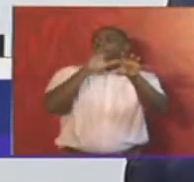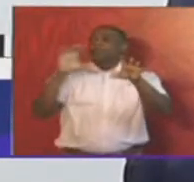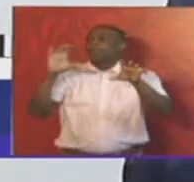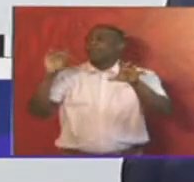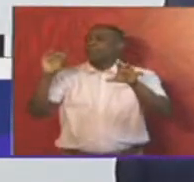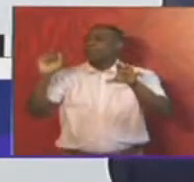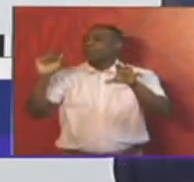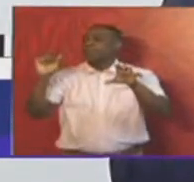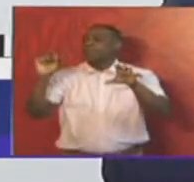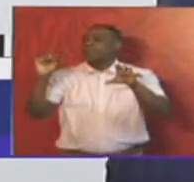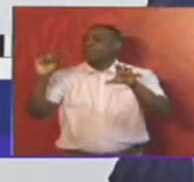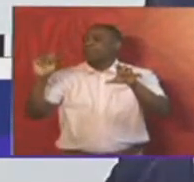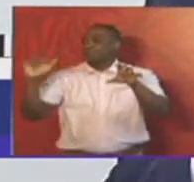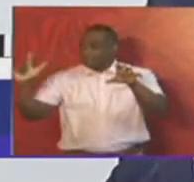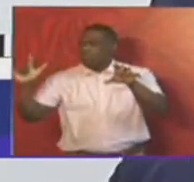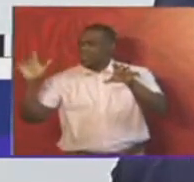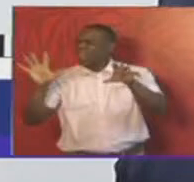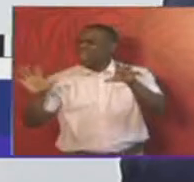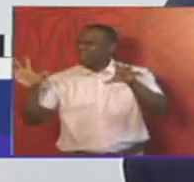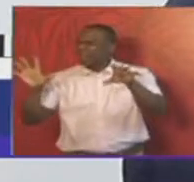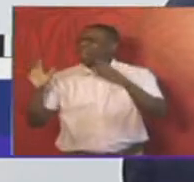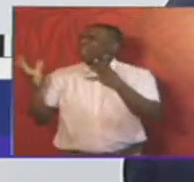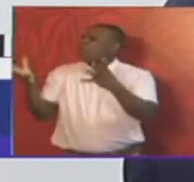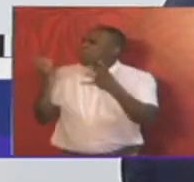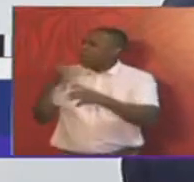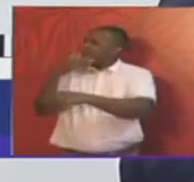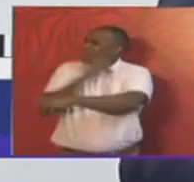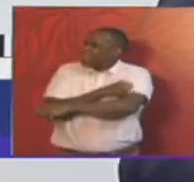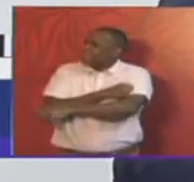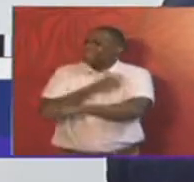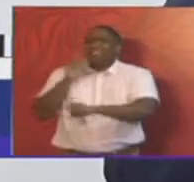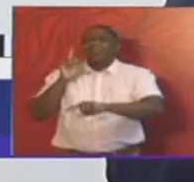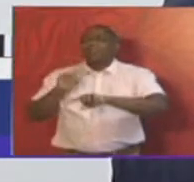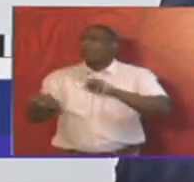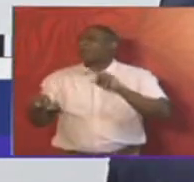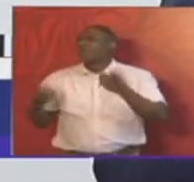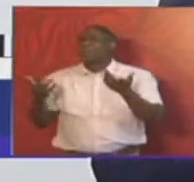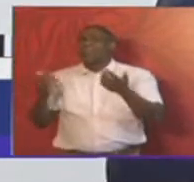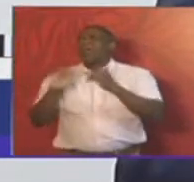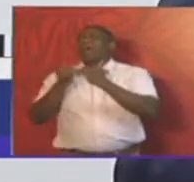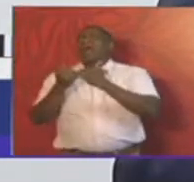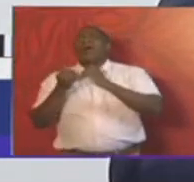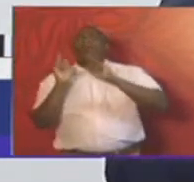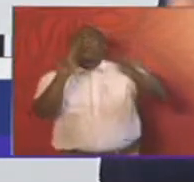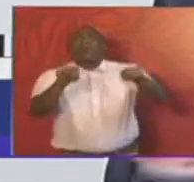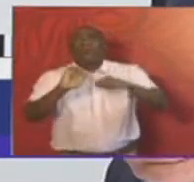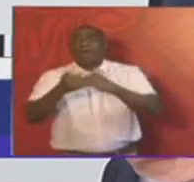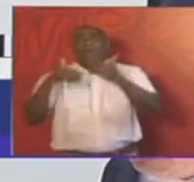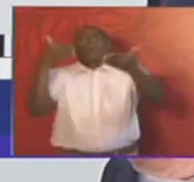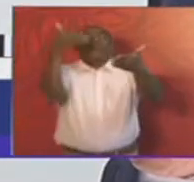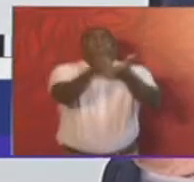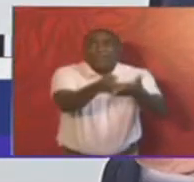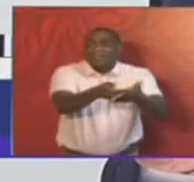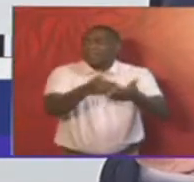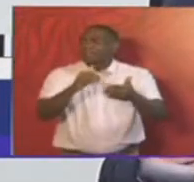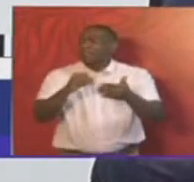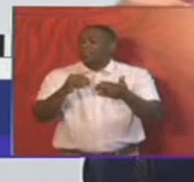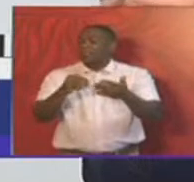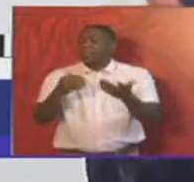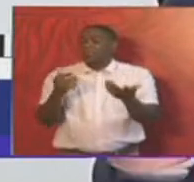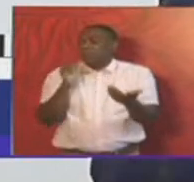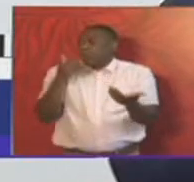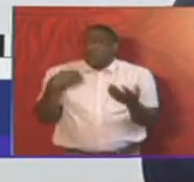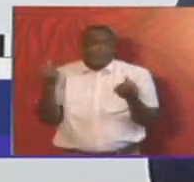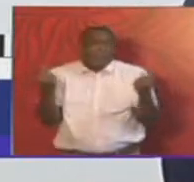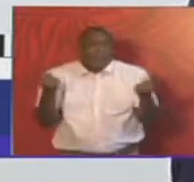inland that want to be vaccinated but don't have the wherewithal to be transported twice to a mass vaccination site